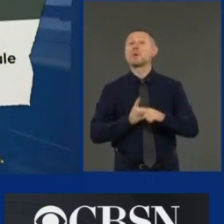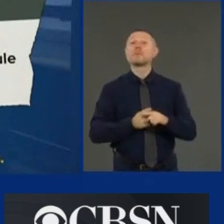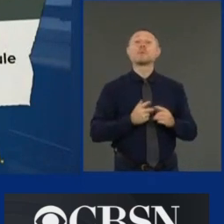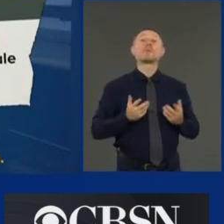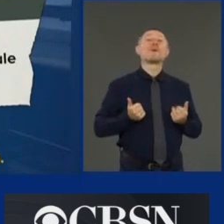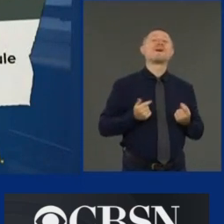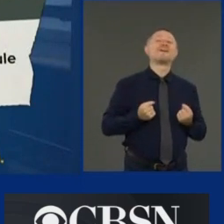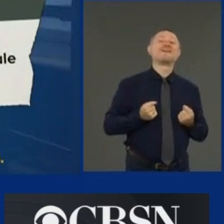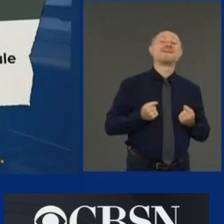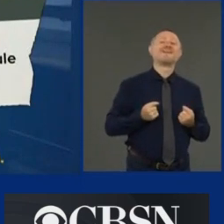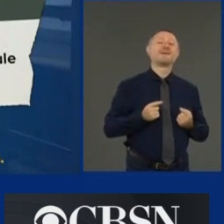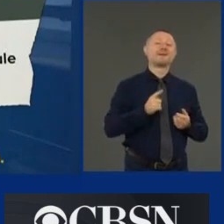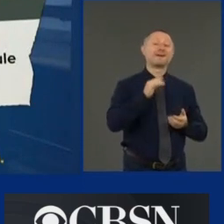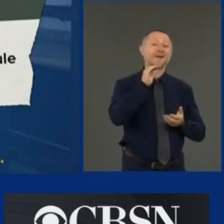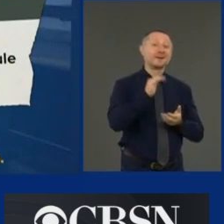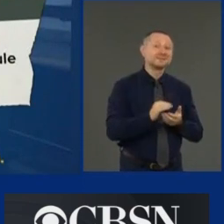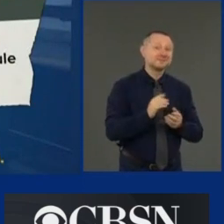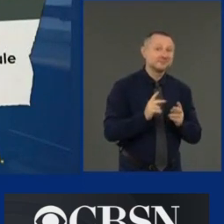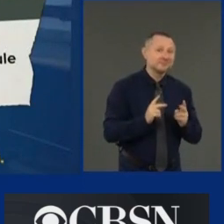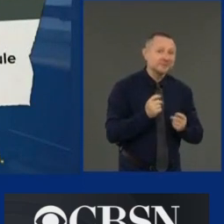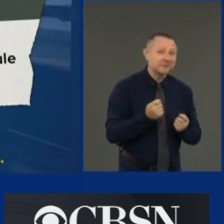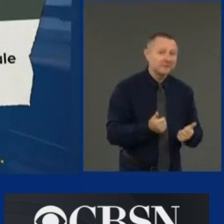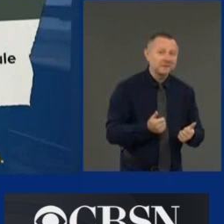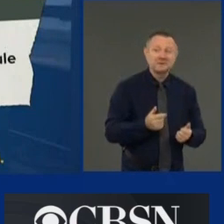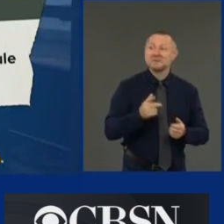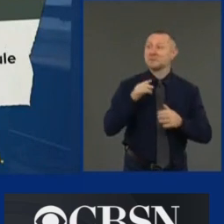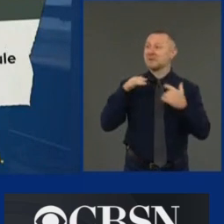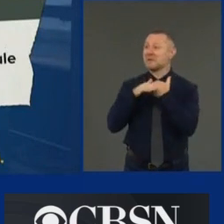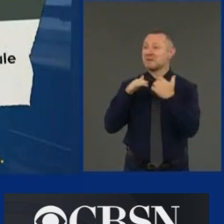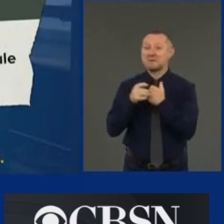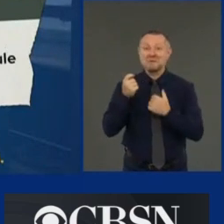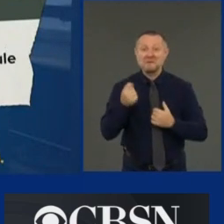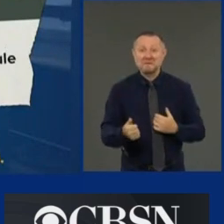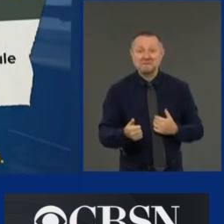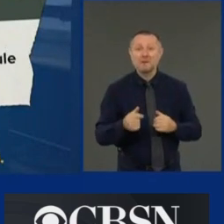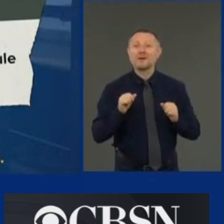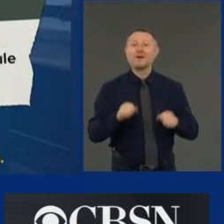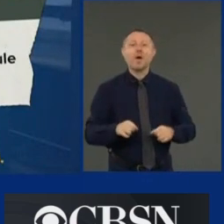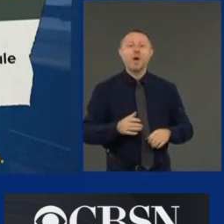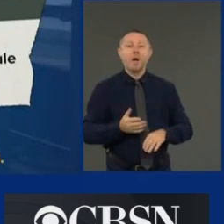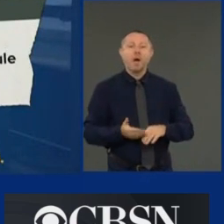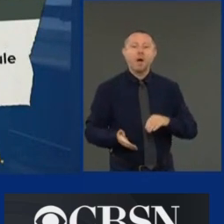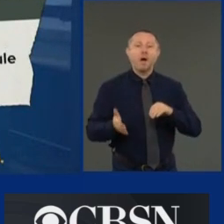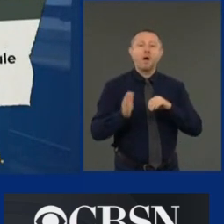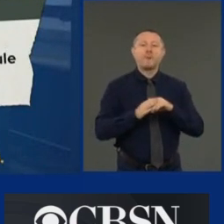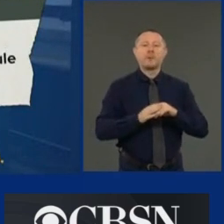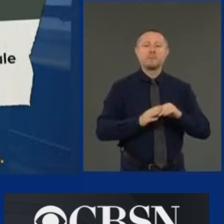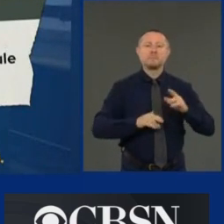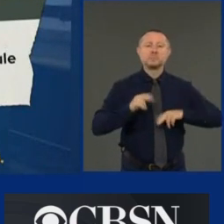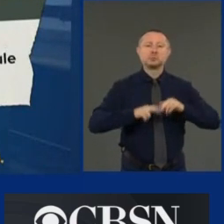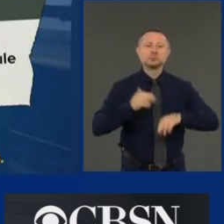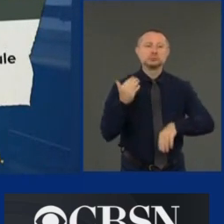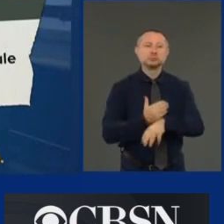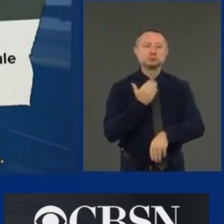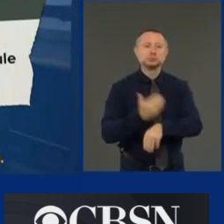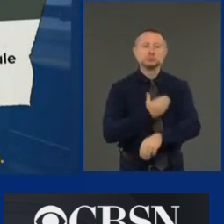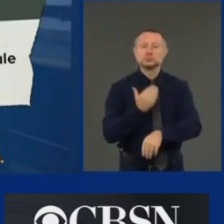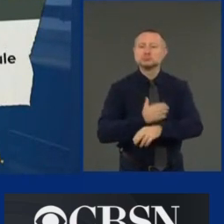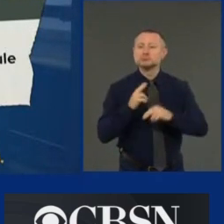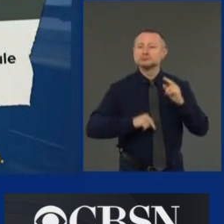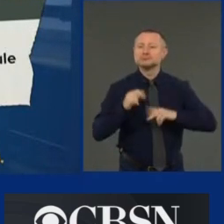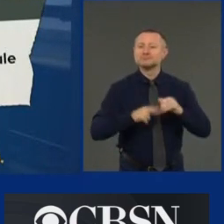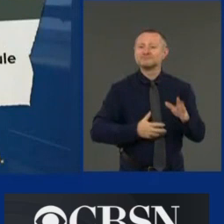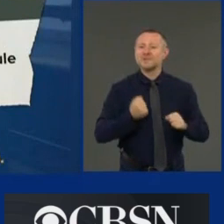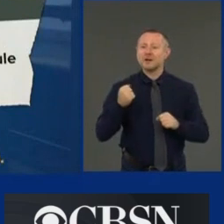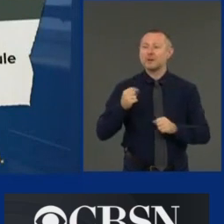less ridership and there's less traffic, maybe you can accelerate construction because you're inconveniencing fewer motorists and